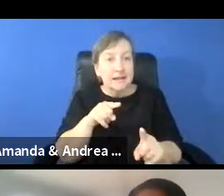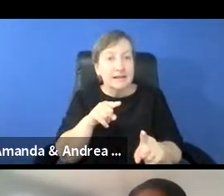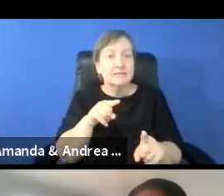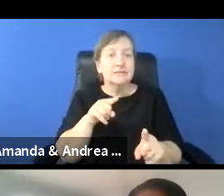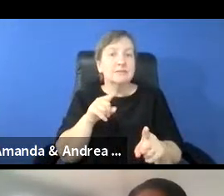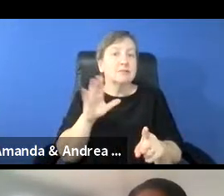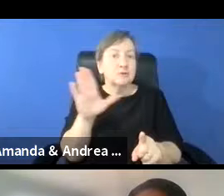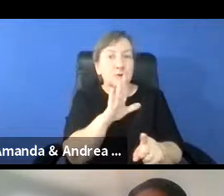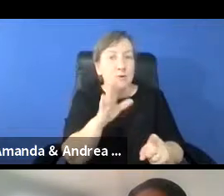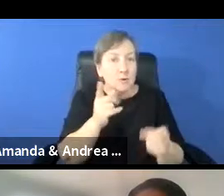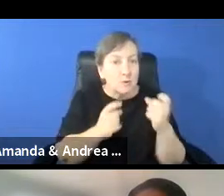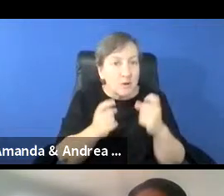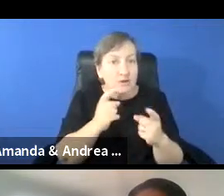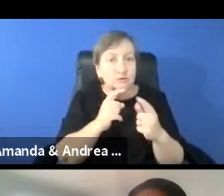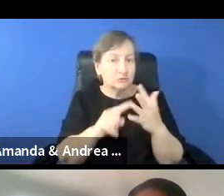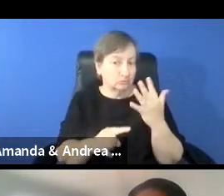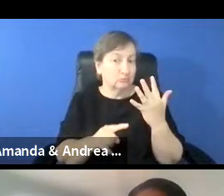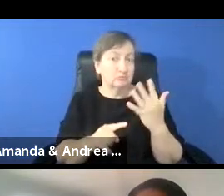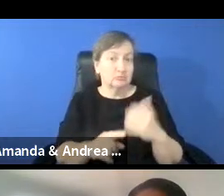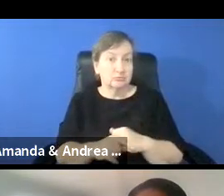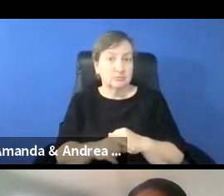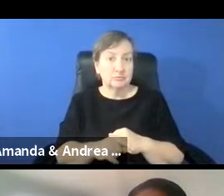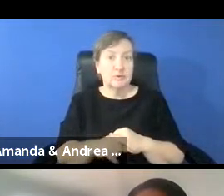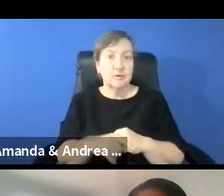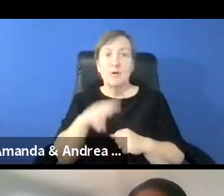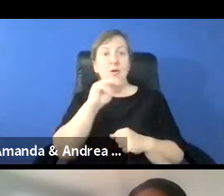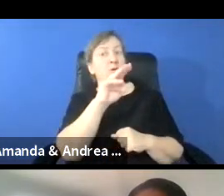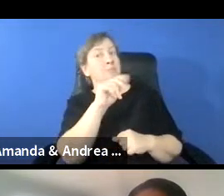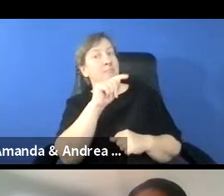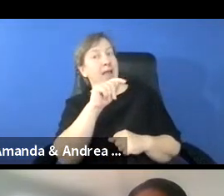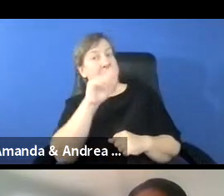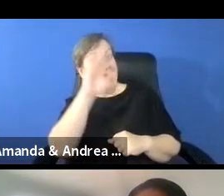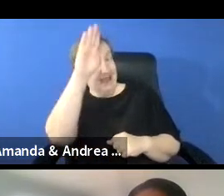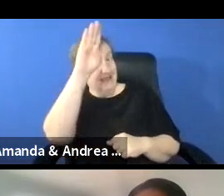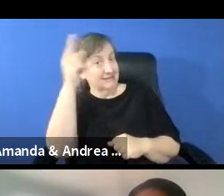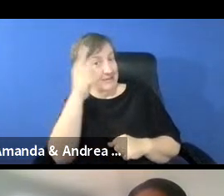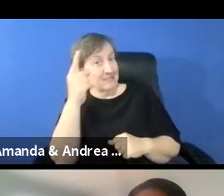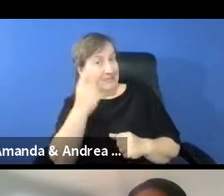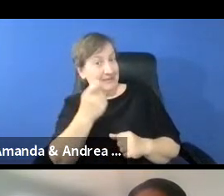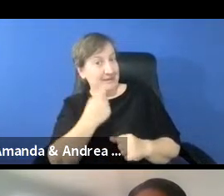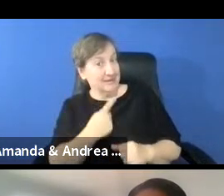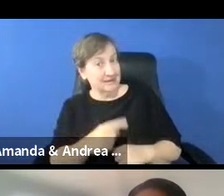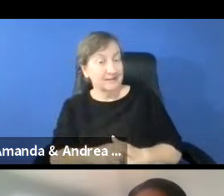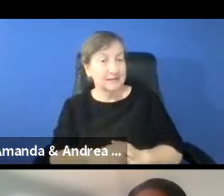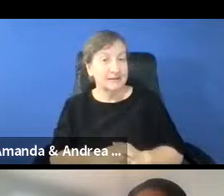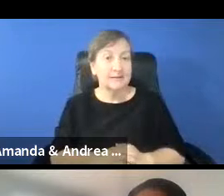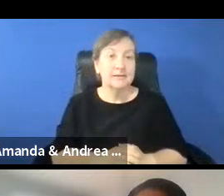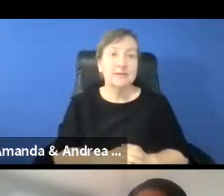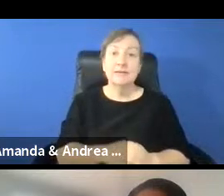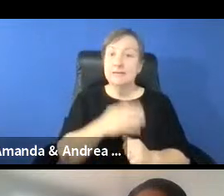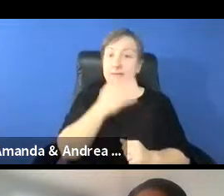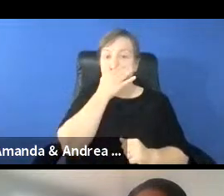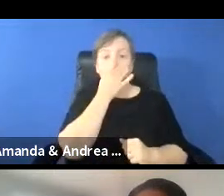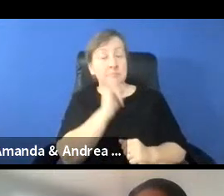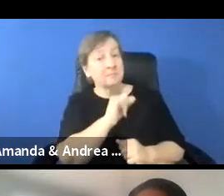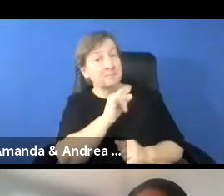any questions that you may have. So thank you. Matt has something for us. Ah,